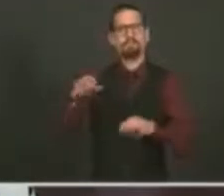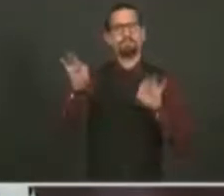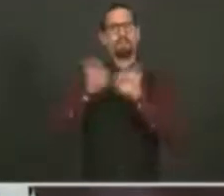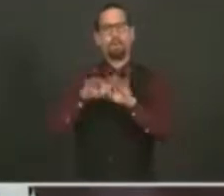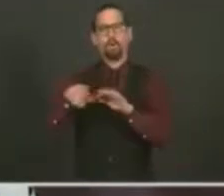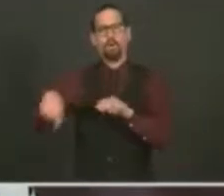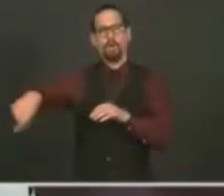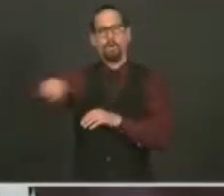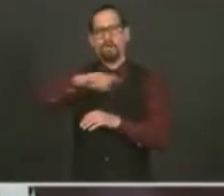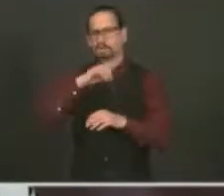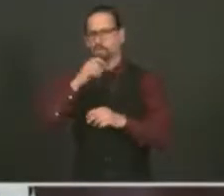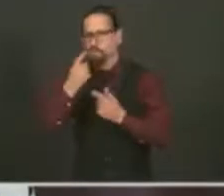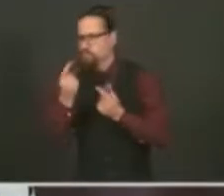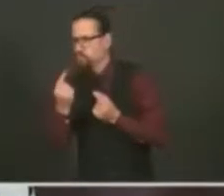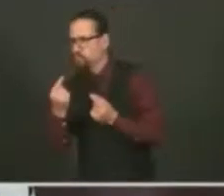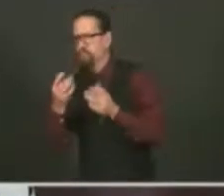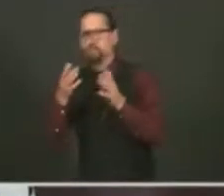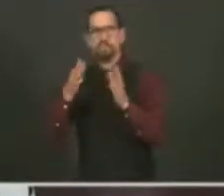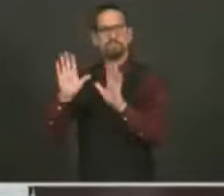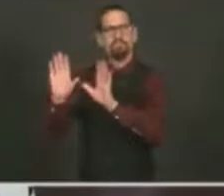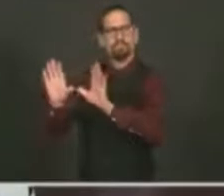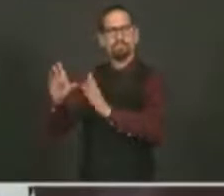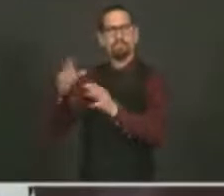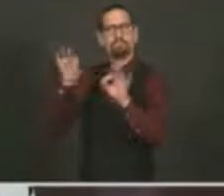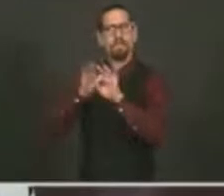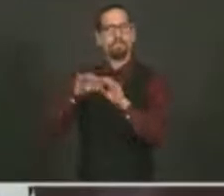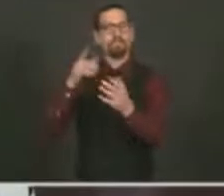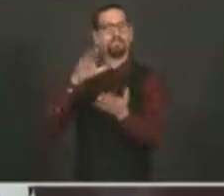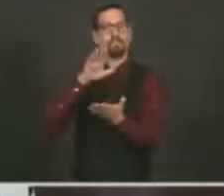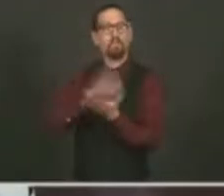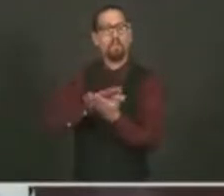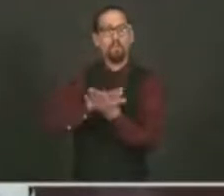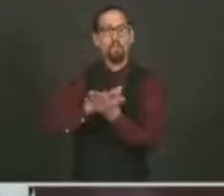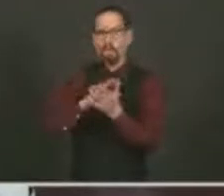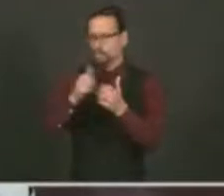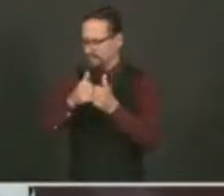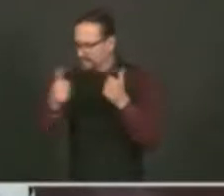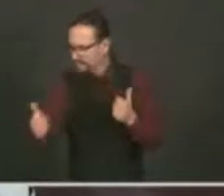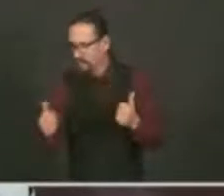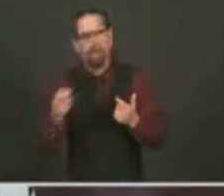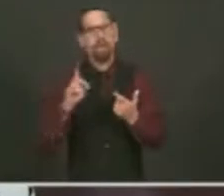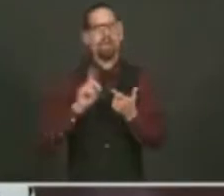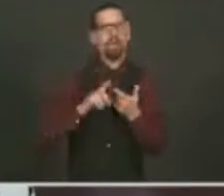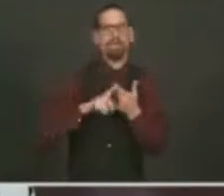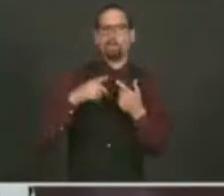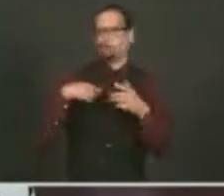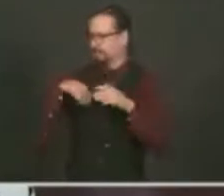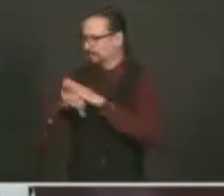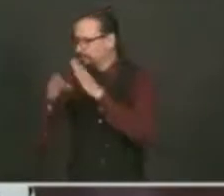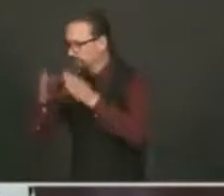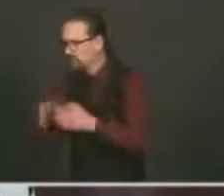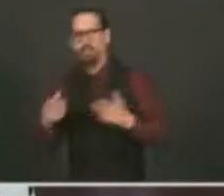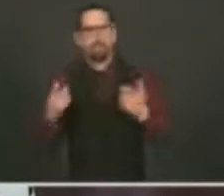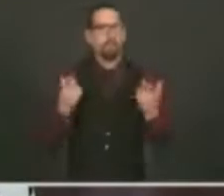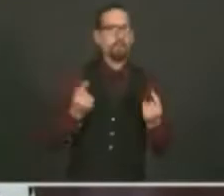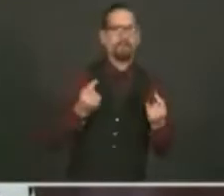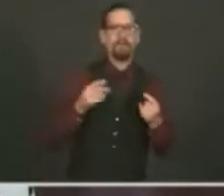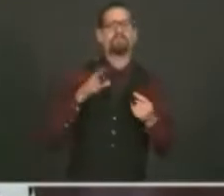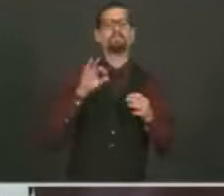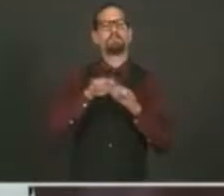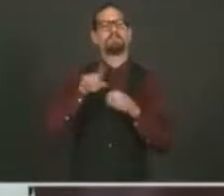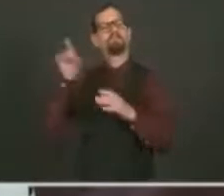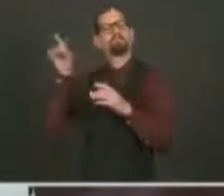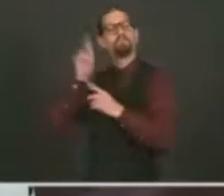cases, please consult with the Rhode Island Department of Health first. There are limited situations where that may